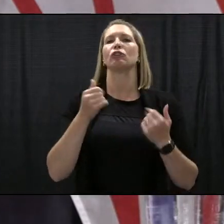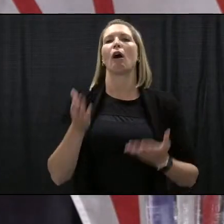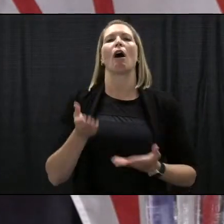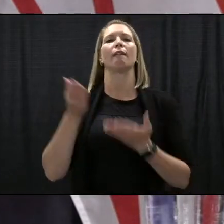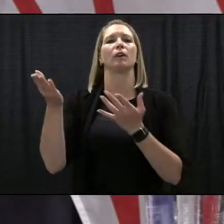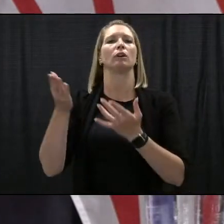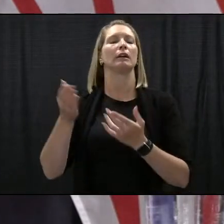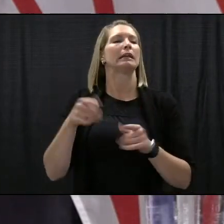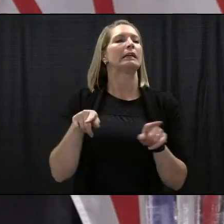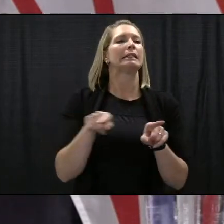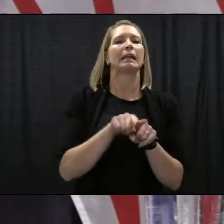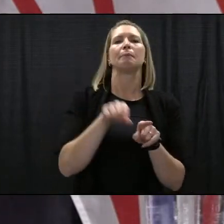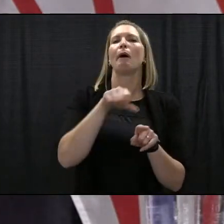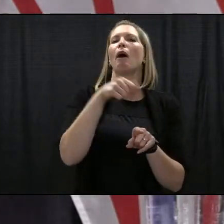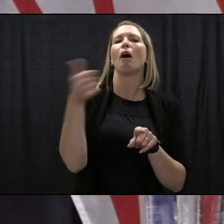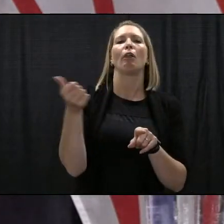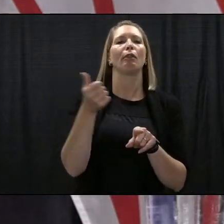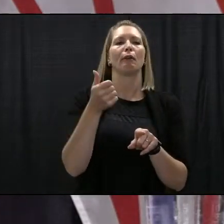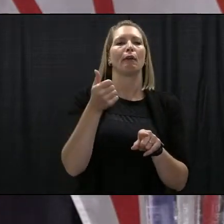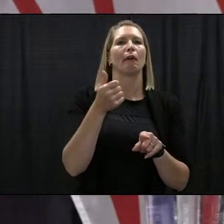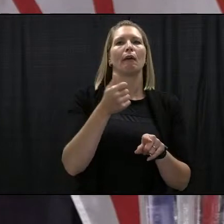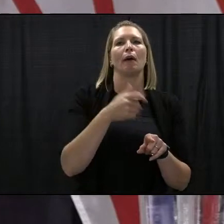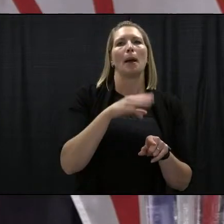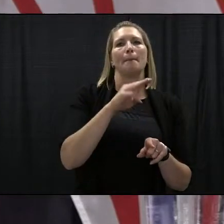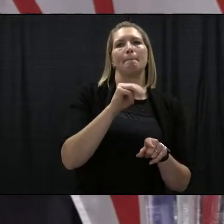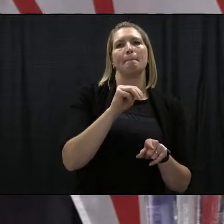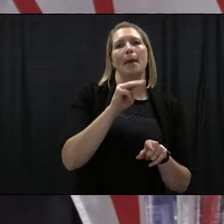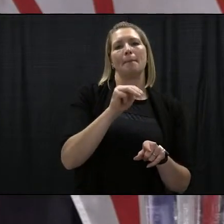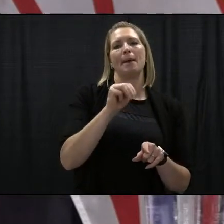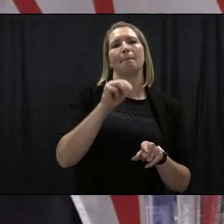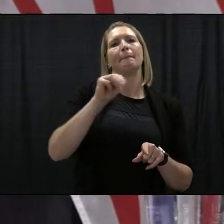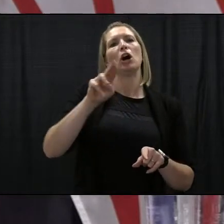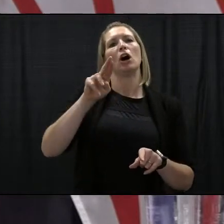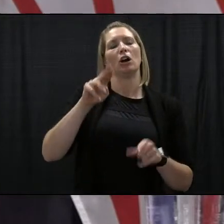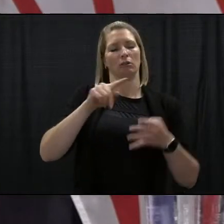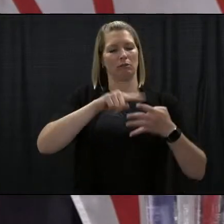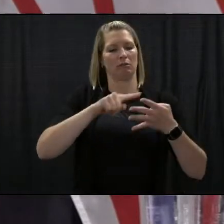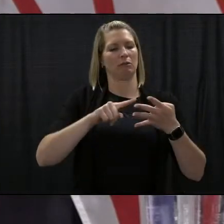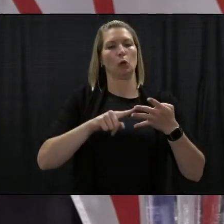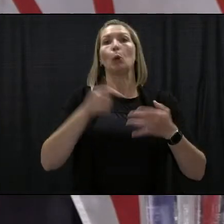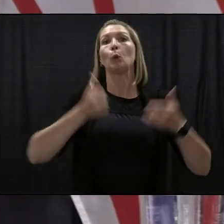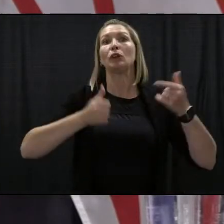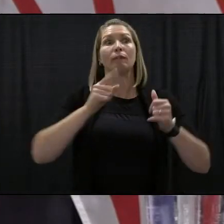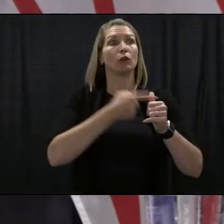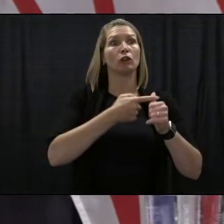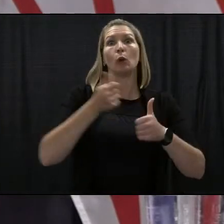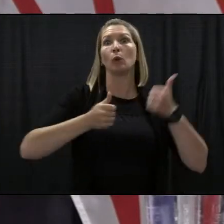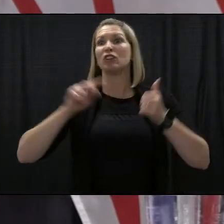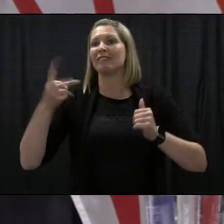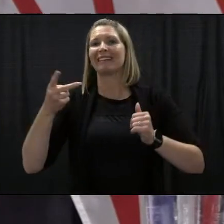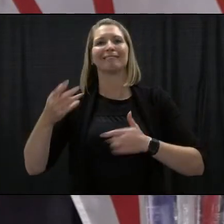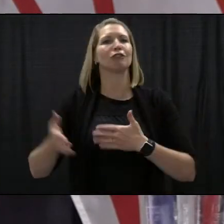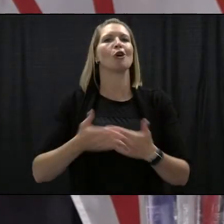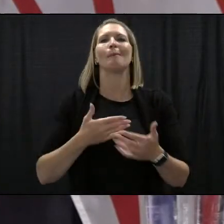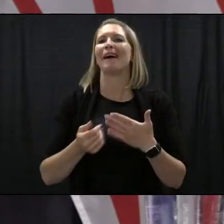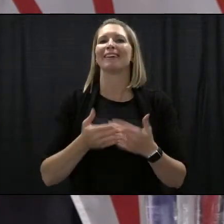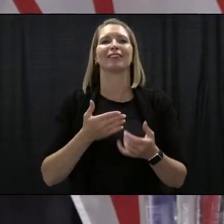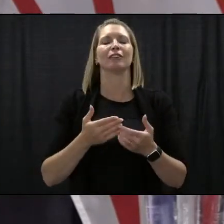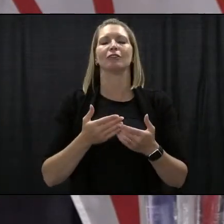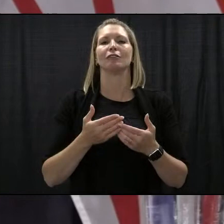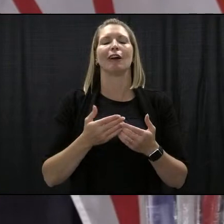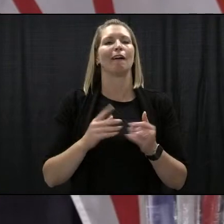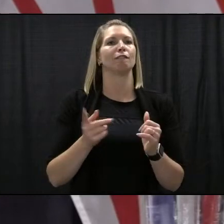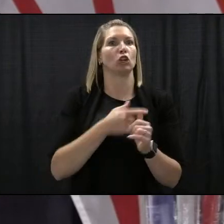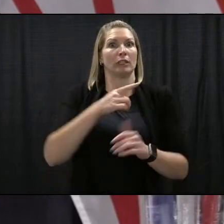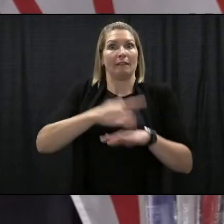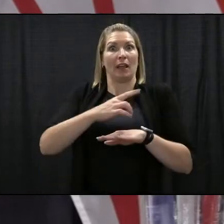the years, or if you travel to foreign countries. I'm pretty confident that most people don't know who manufactured those vaccines. But Minister, I